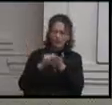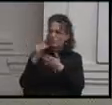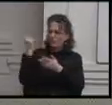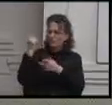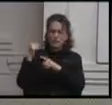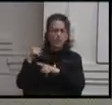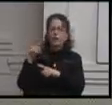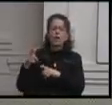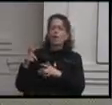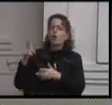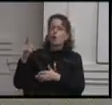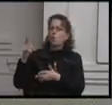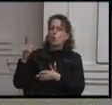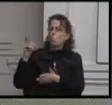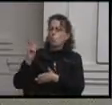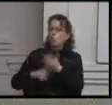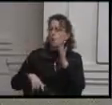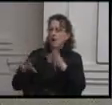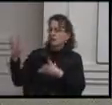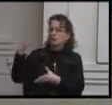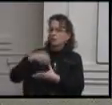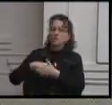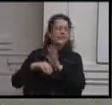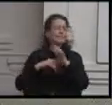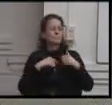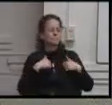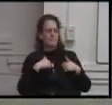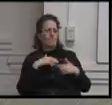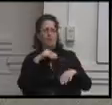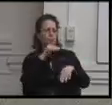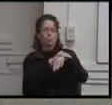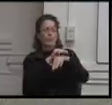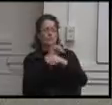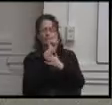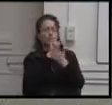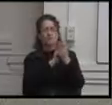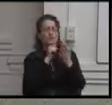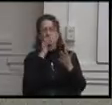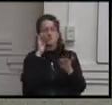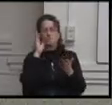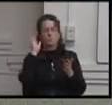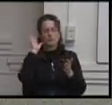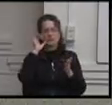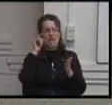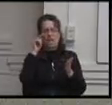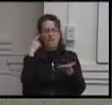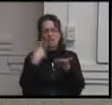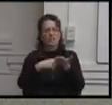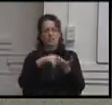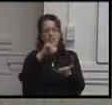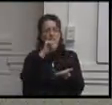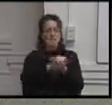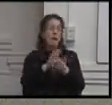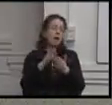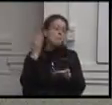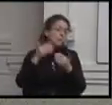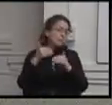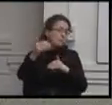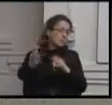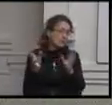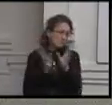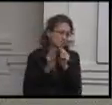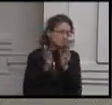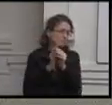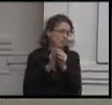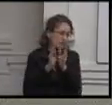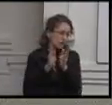really beyond the scope of what's on for tonight's agenda. Okay. Maybe it'll come on for discussion at the next meeting,